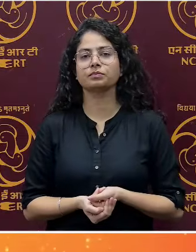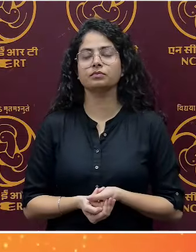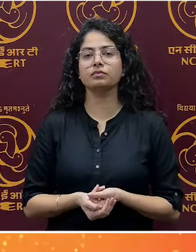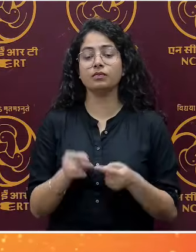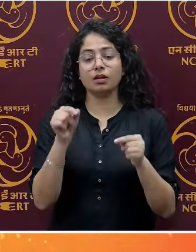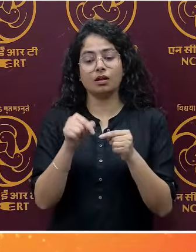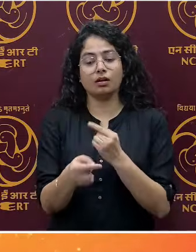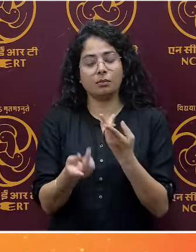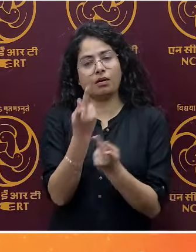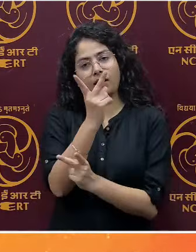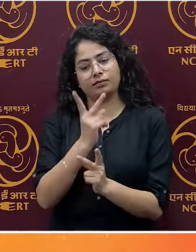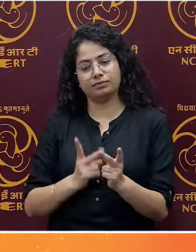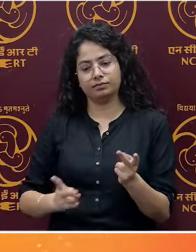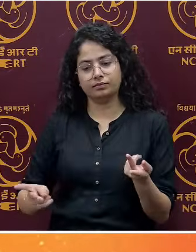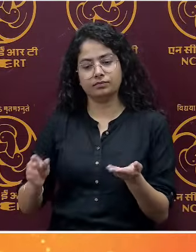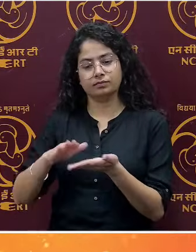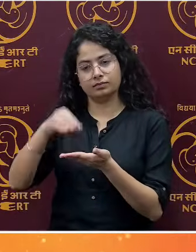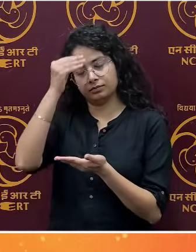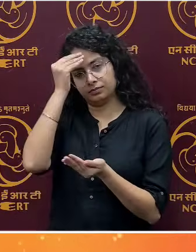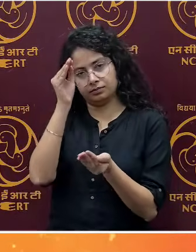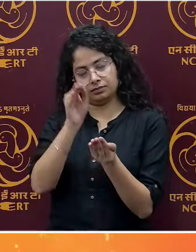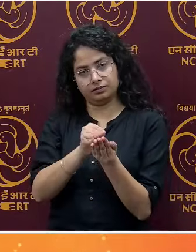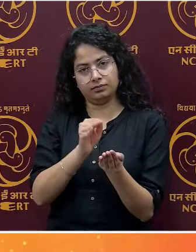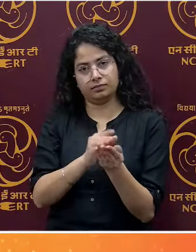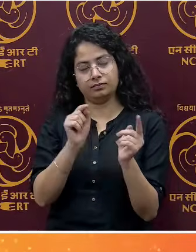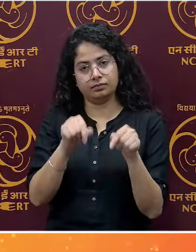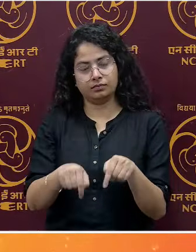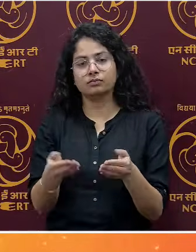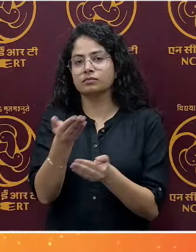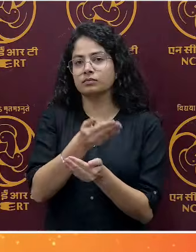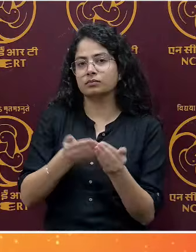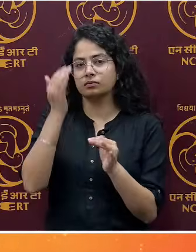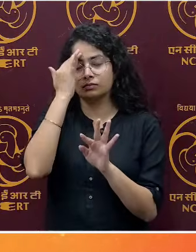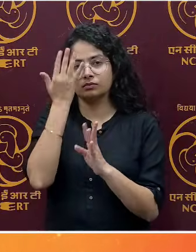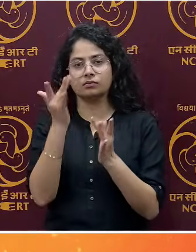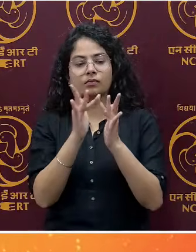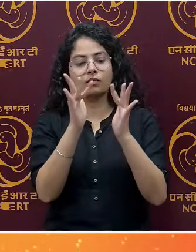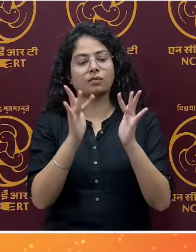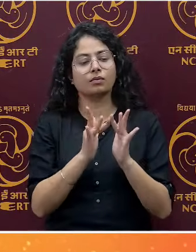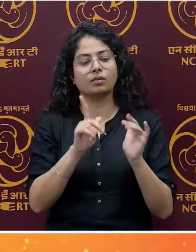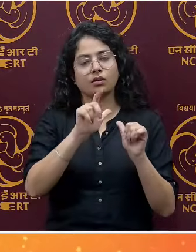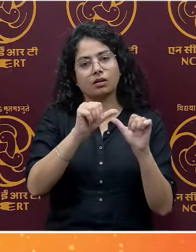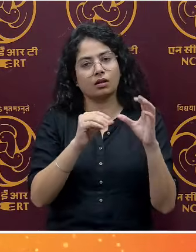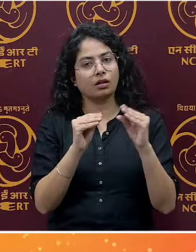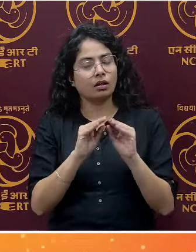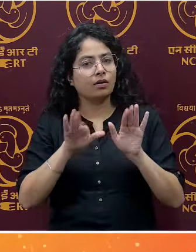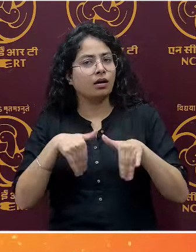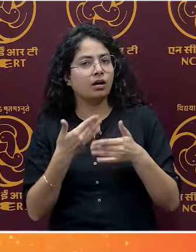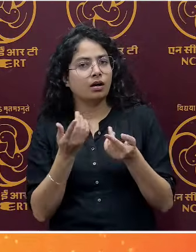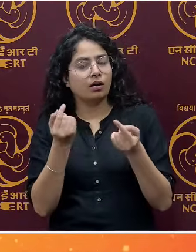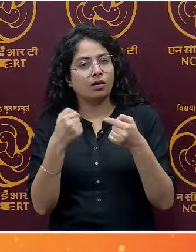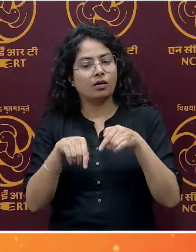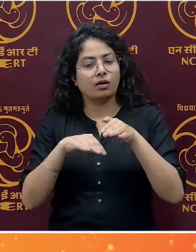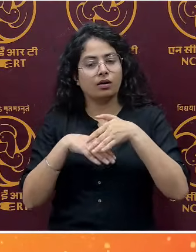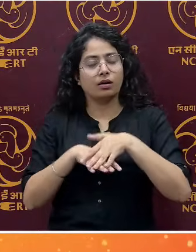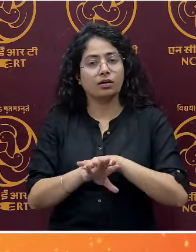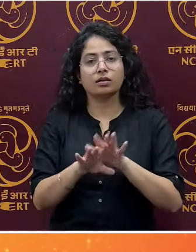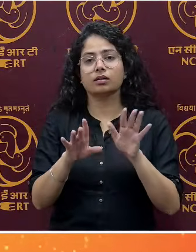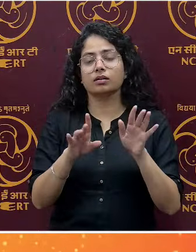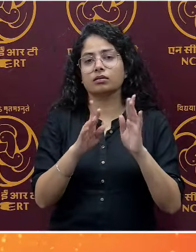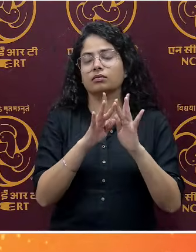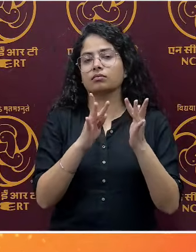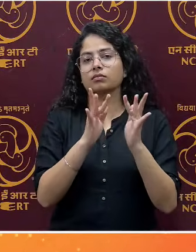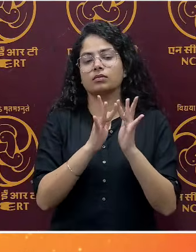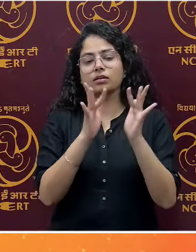if you will scroll down, you can also get to know about virtual labs and how integrating virtual labs. It